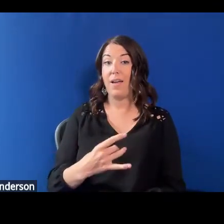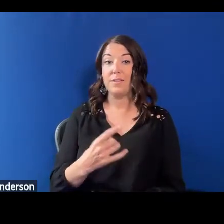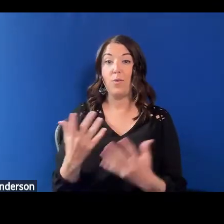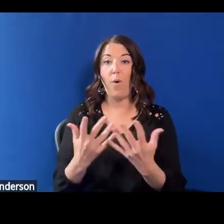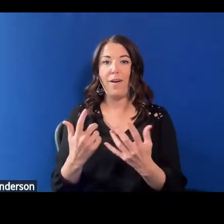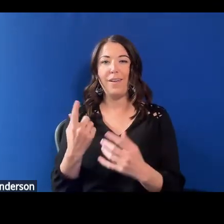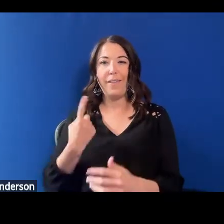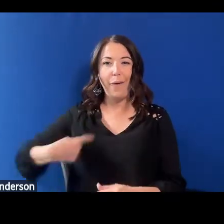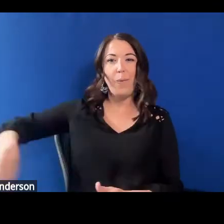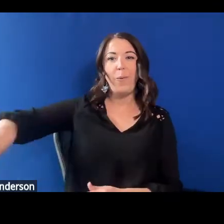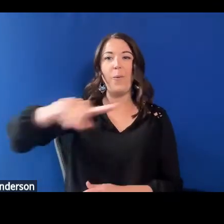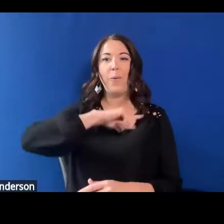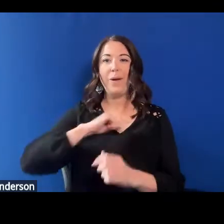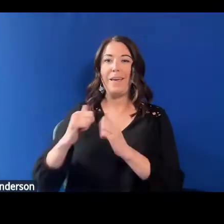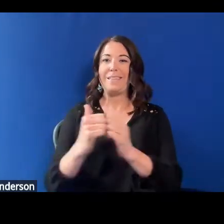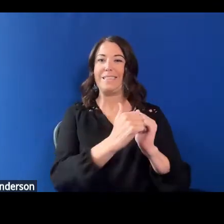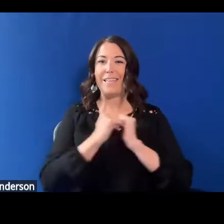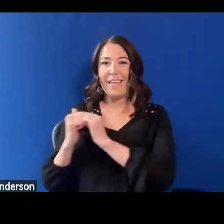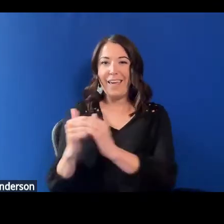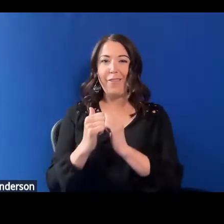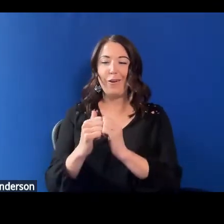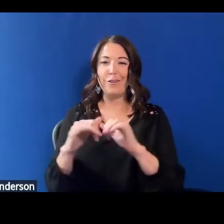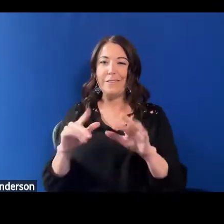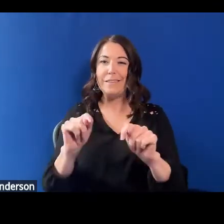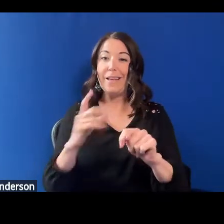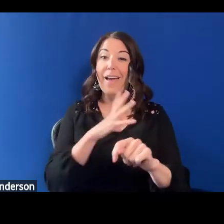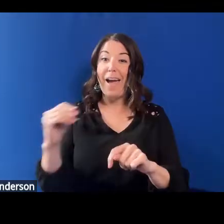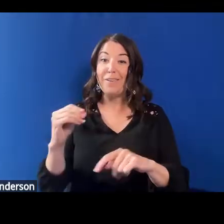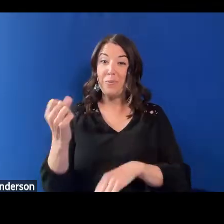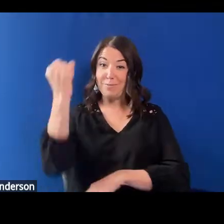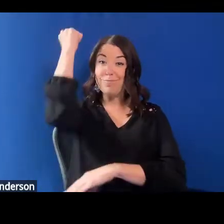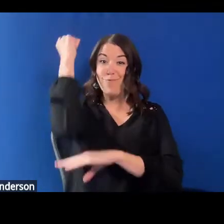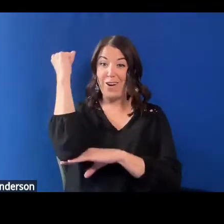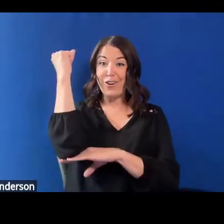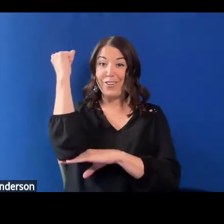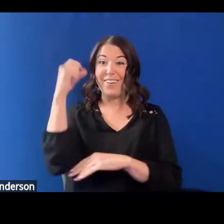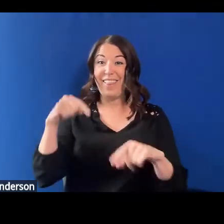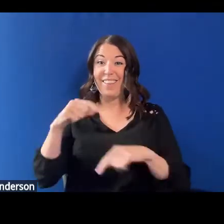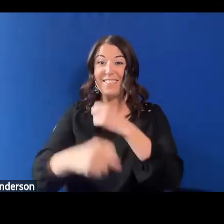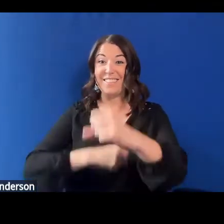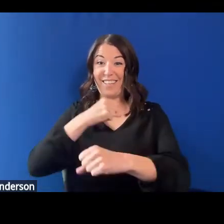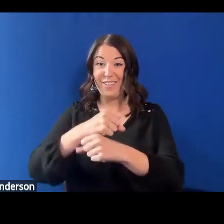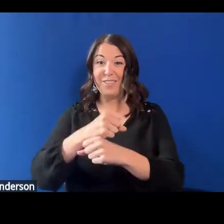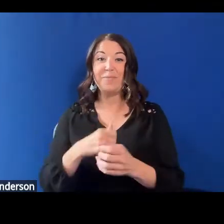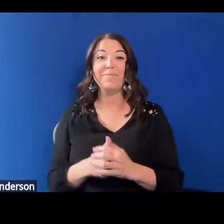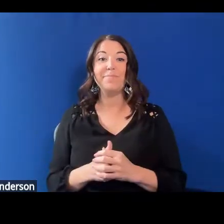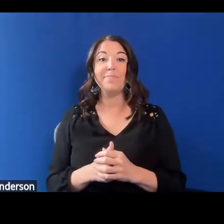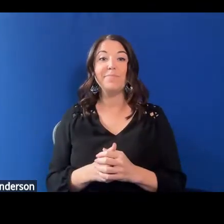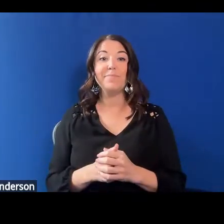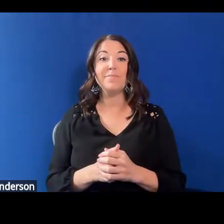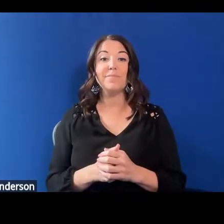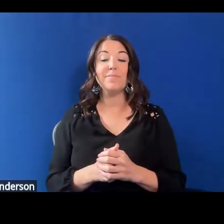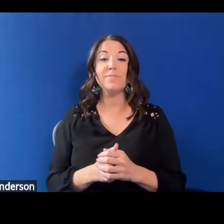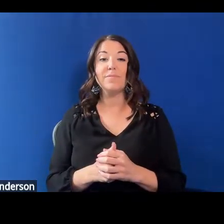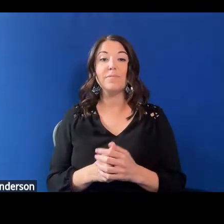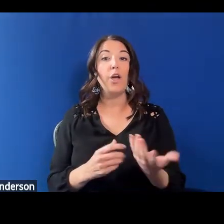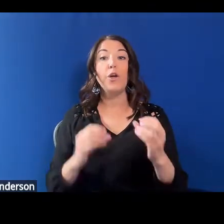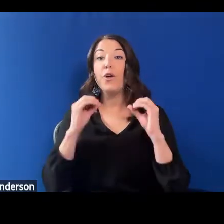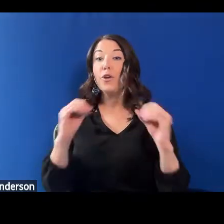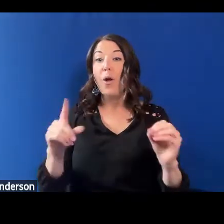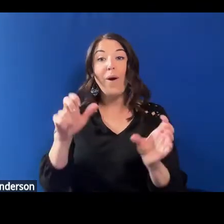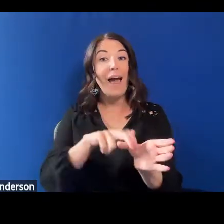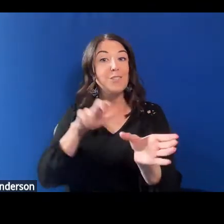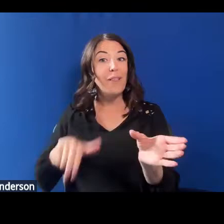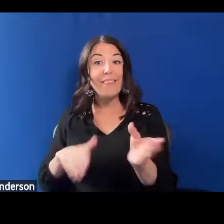it together and we set tons of records this year, and that we didn't have anybody have to leave the boat this year,